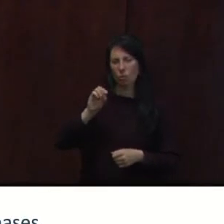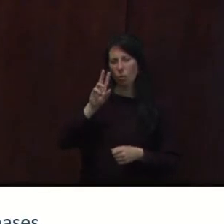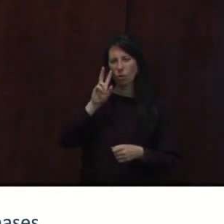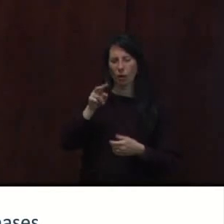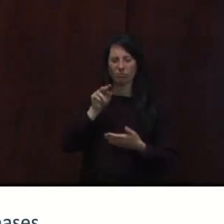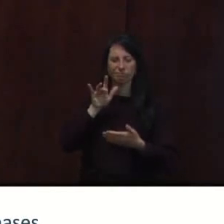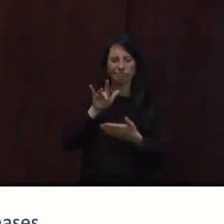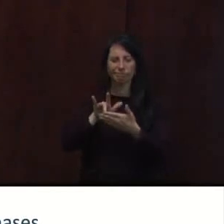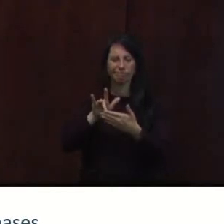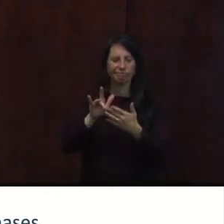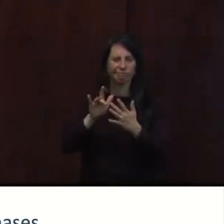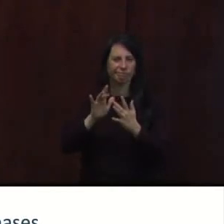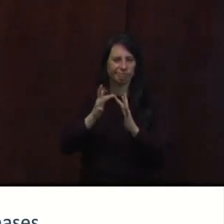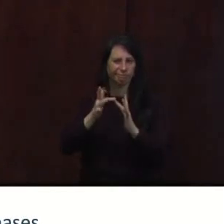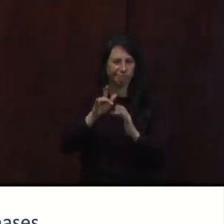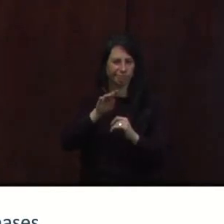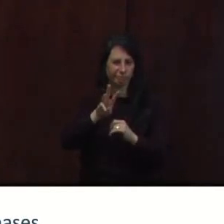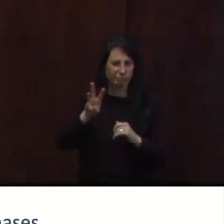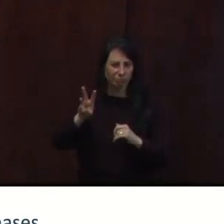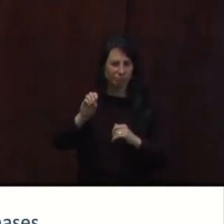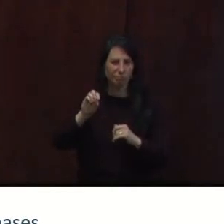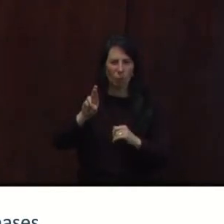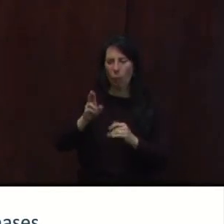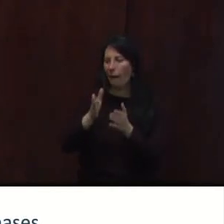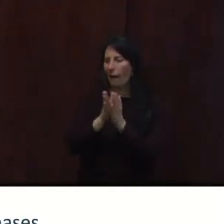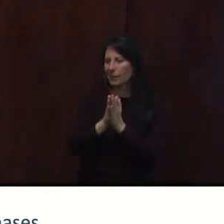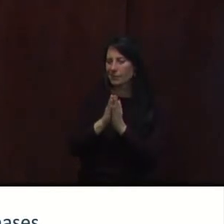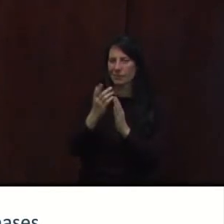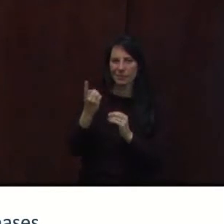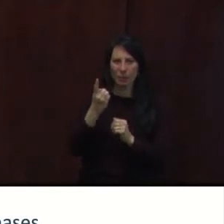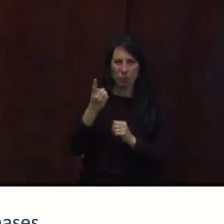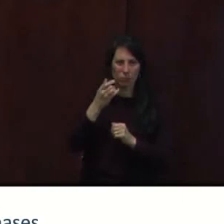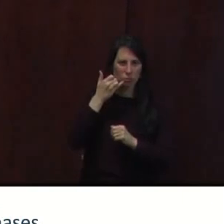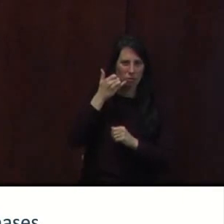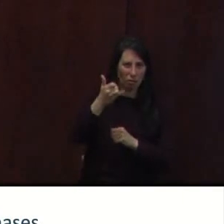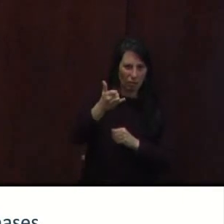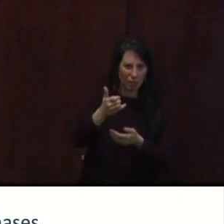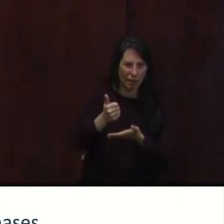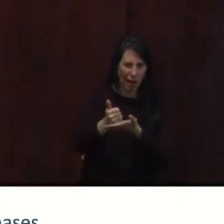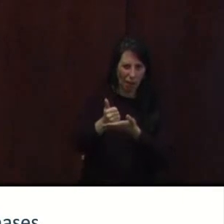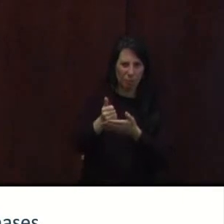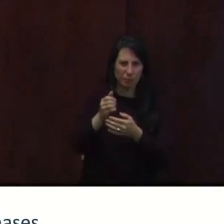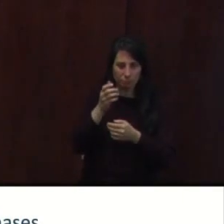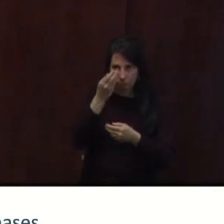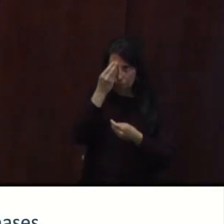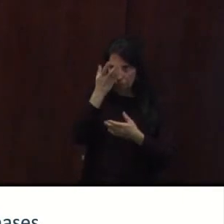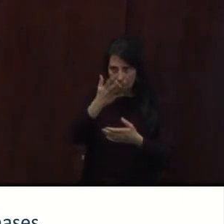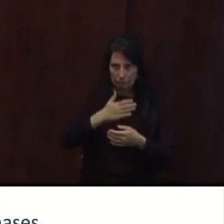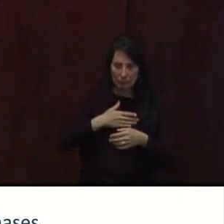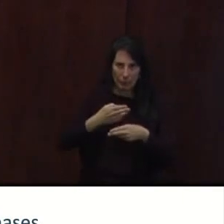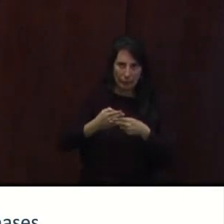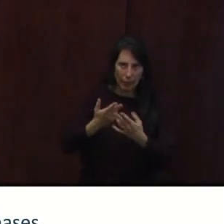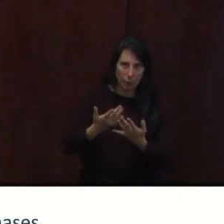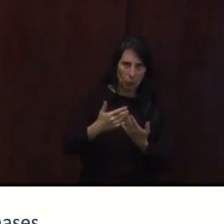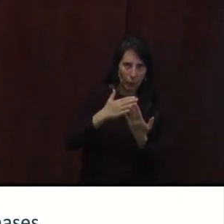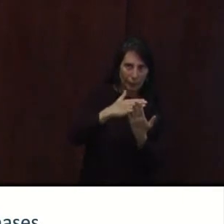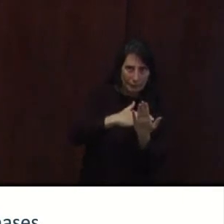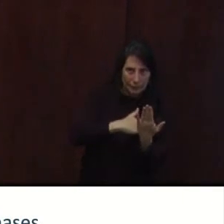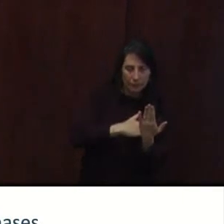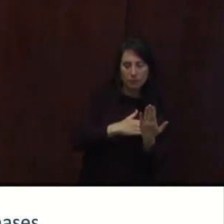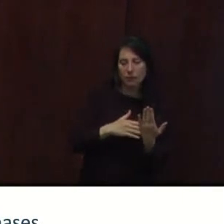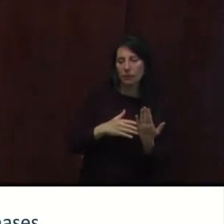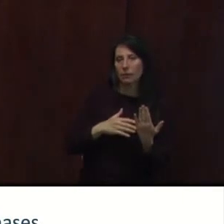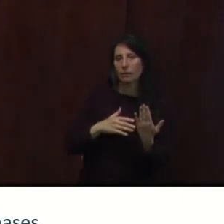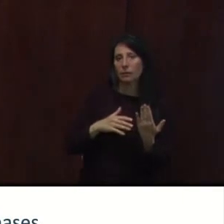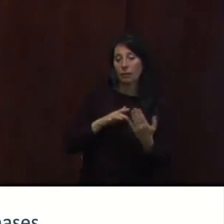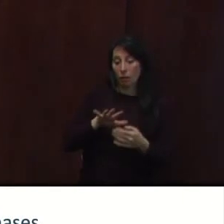have a call member help them get on the list. They will be placed on the list, and then as we open appointments, our call